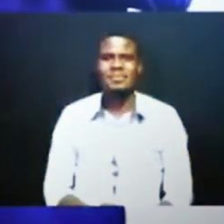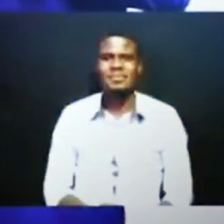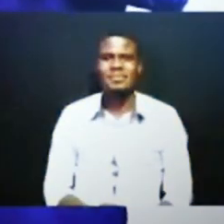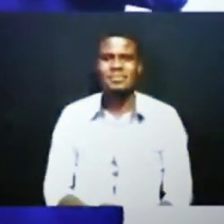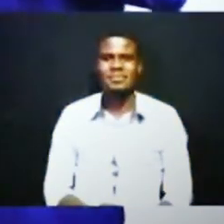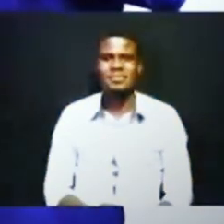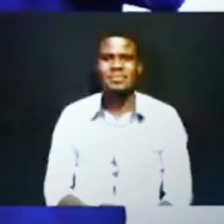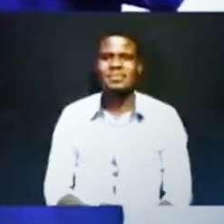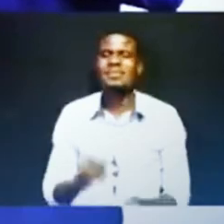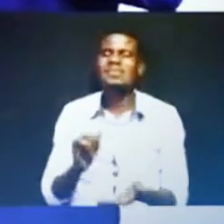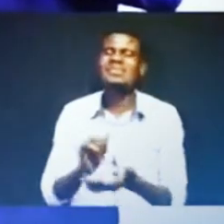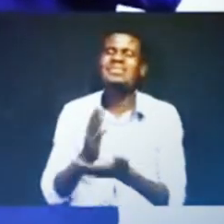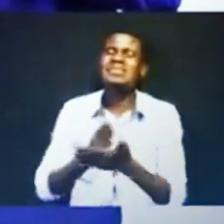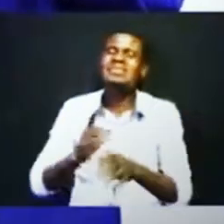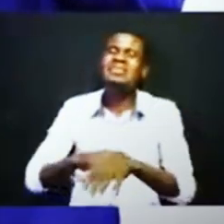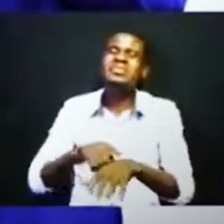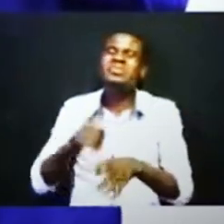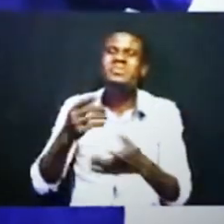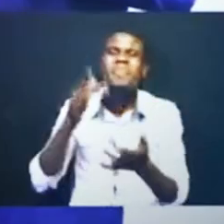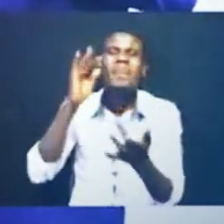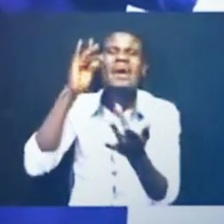and perfection from human